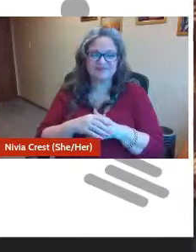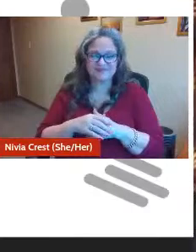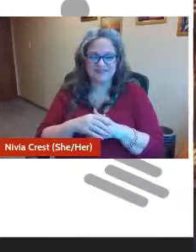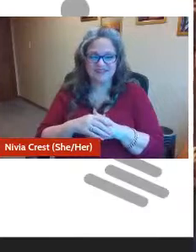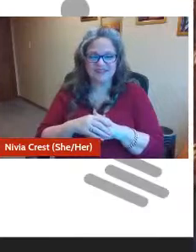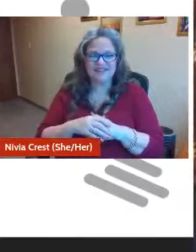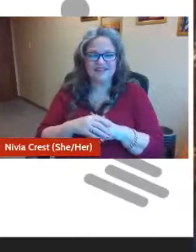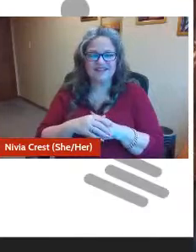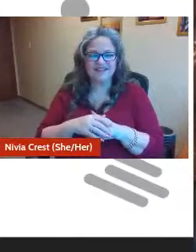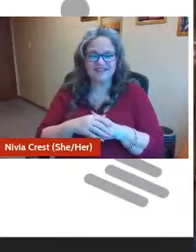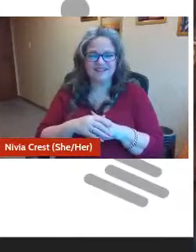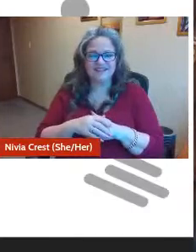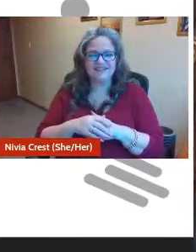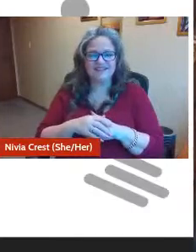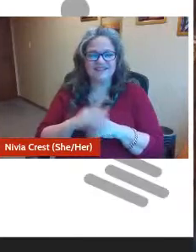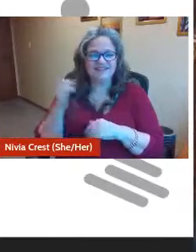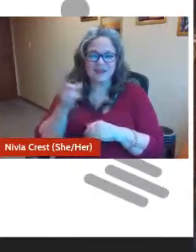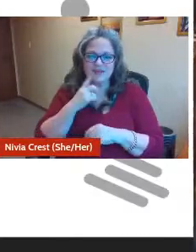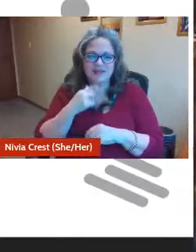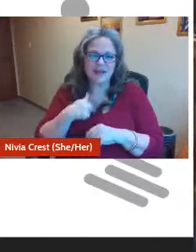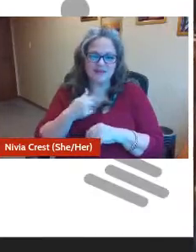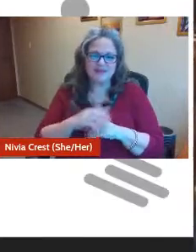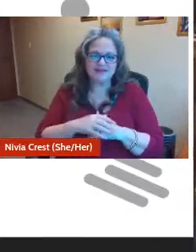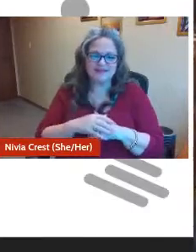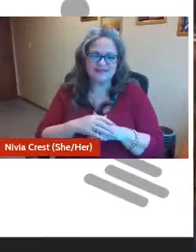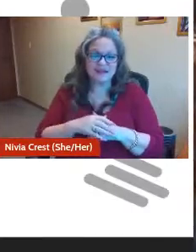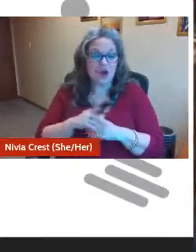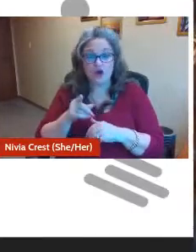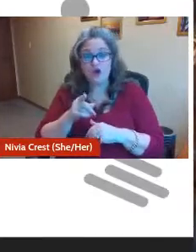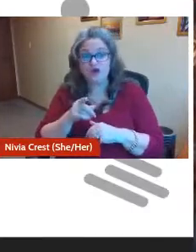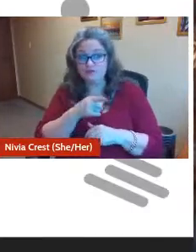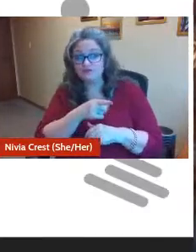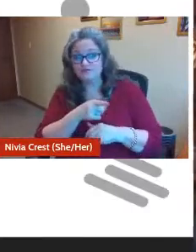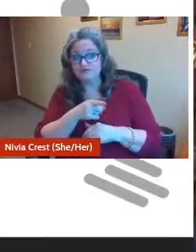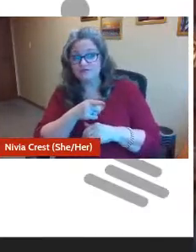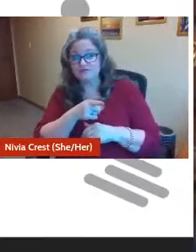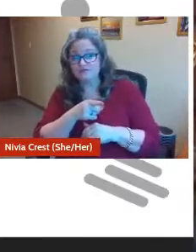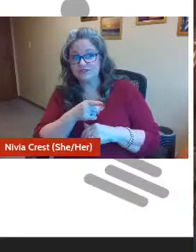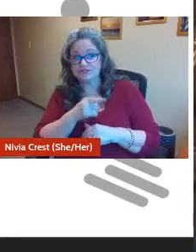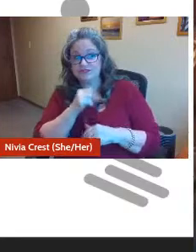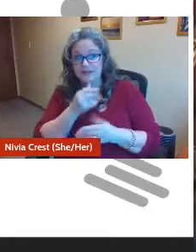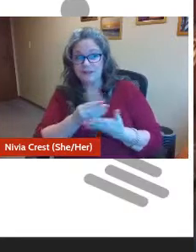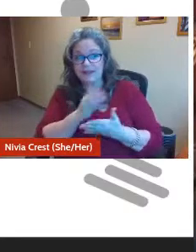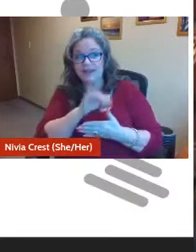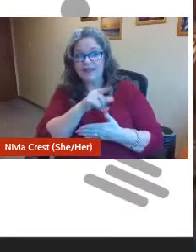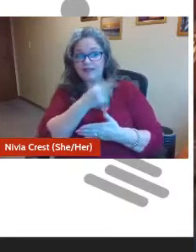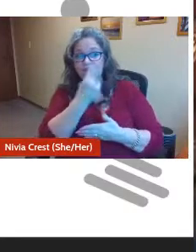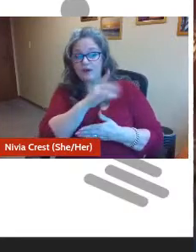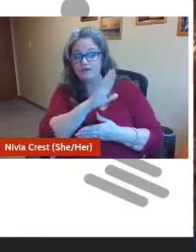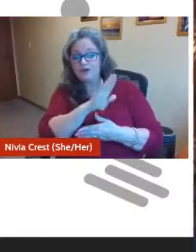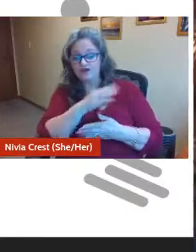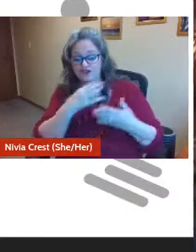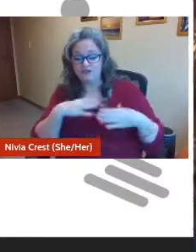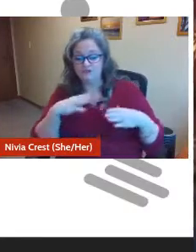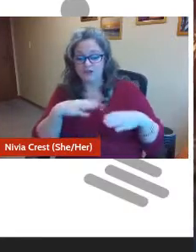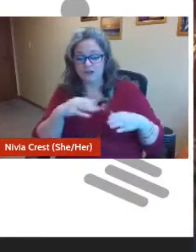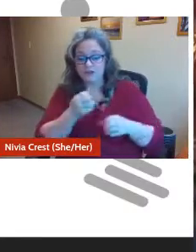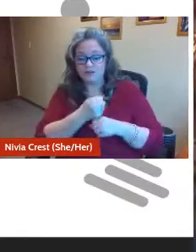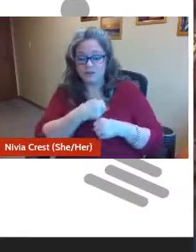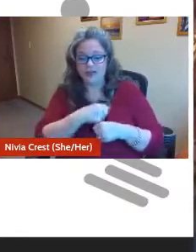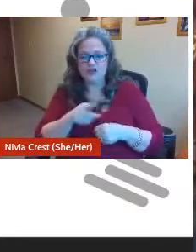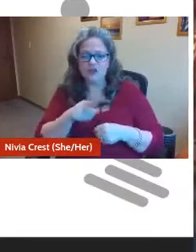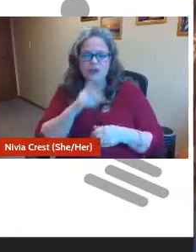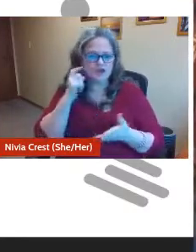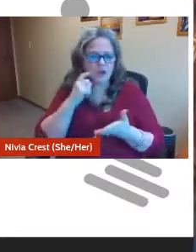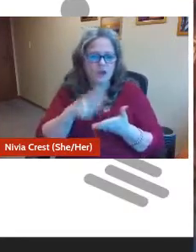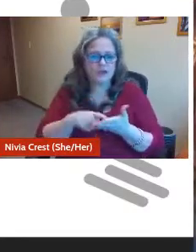Yes. So they tickles me. They'll tell me quick, you know, well, she didn't make that. That's one of her ways. You say, you can definitely tell whether it's made